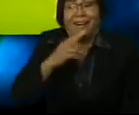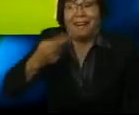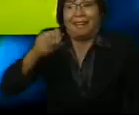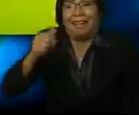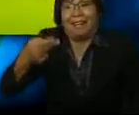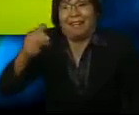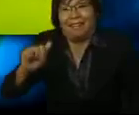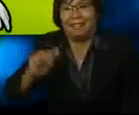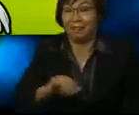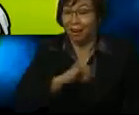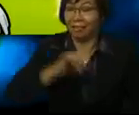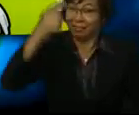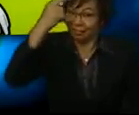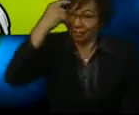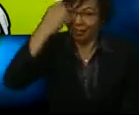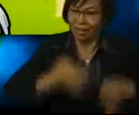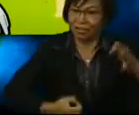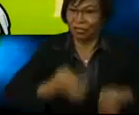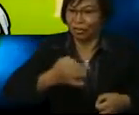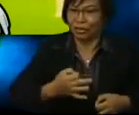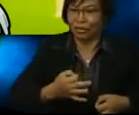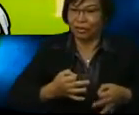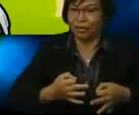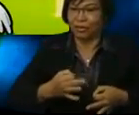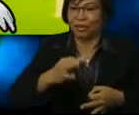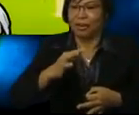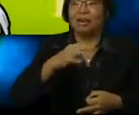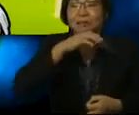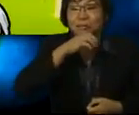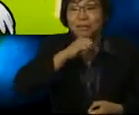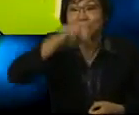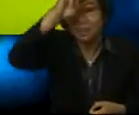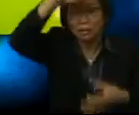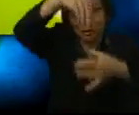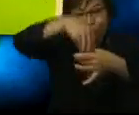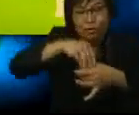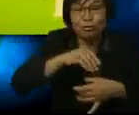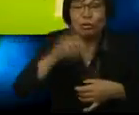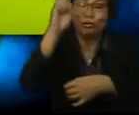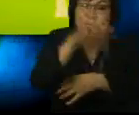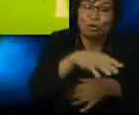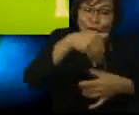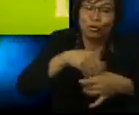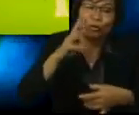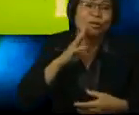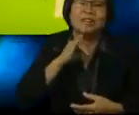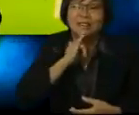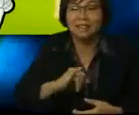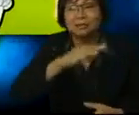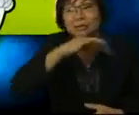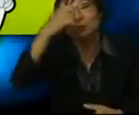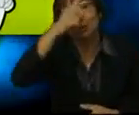Ha ha ha! I think if we throw Mr. Kam into the water, then it's pollution too, because